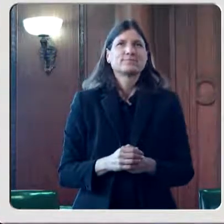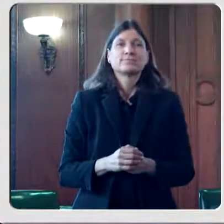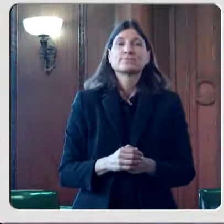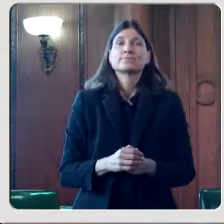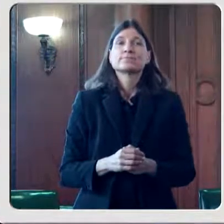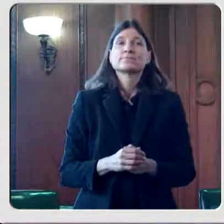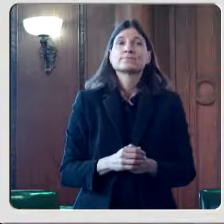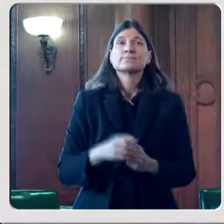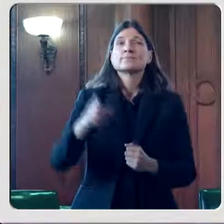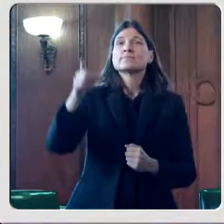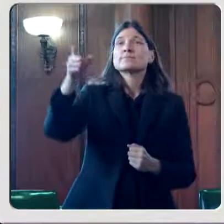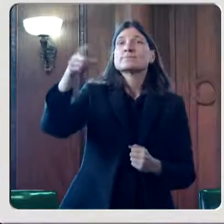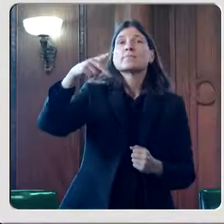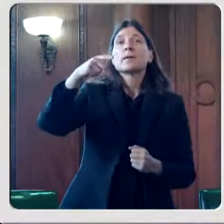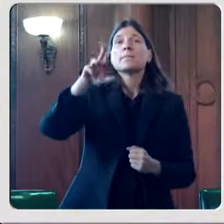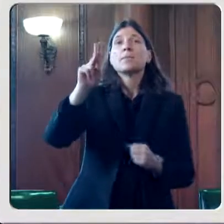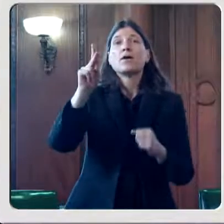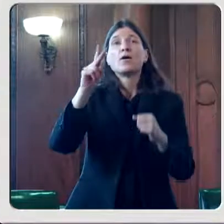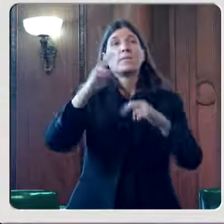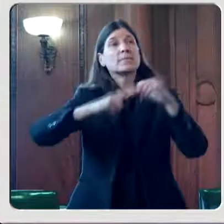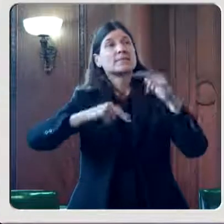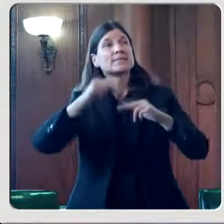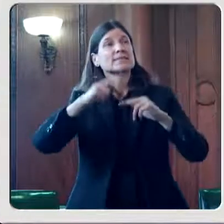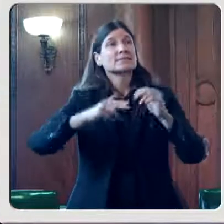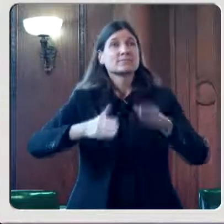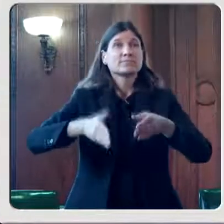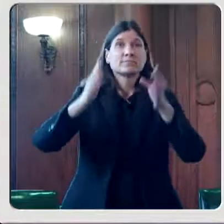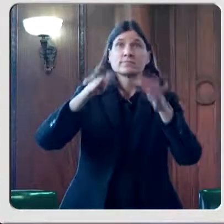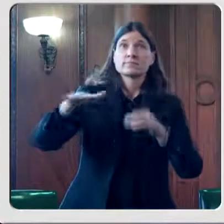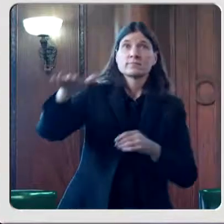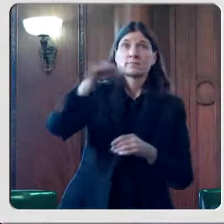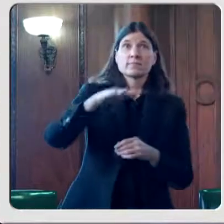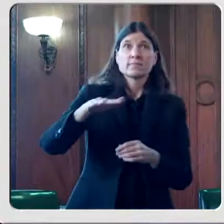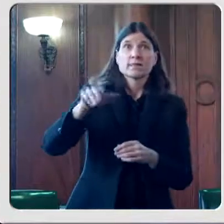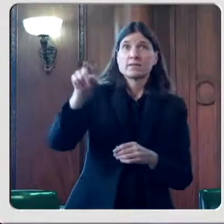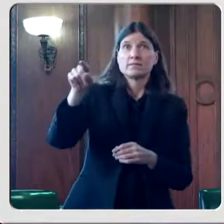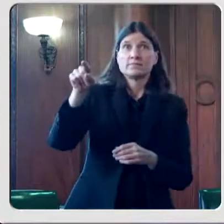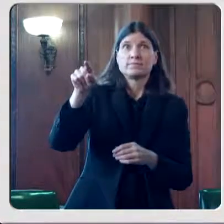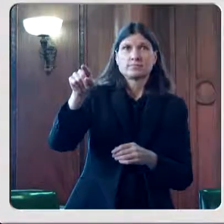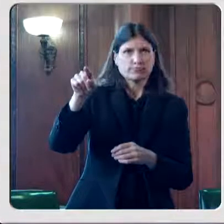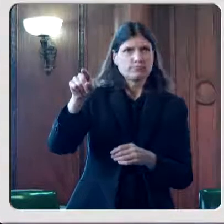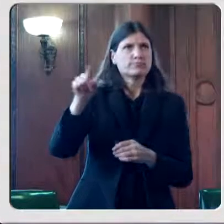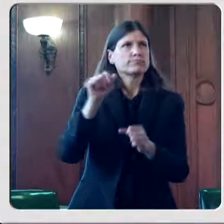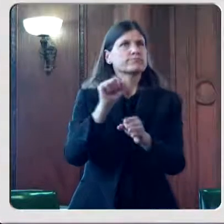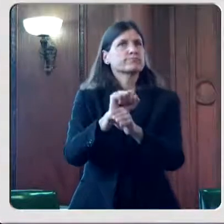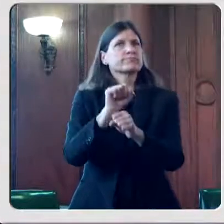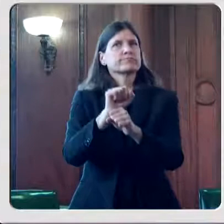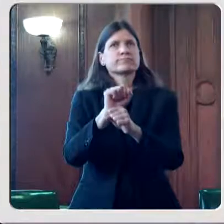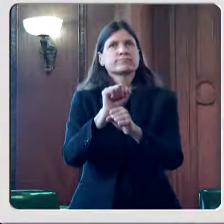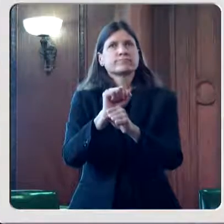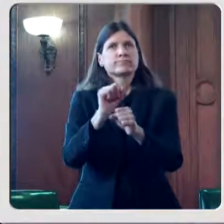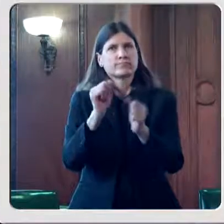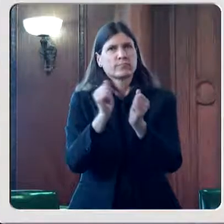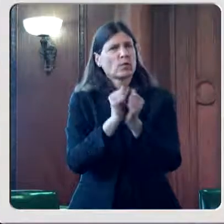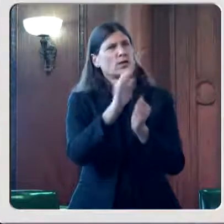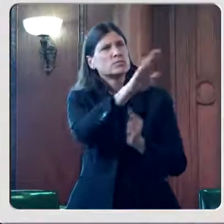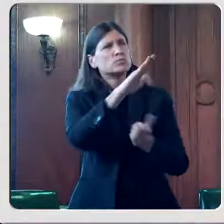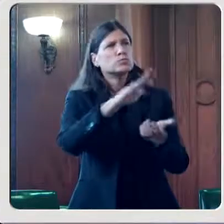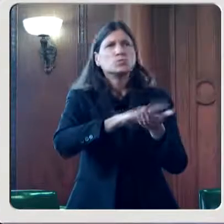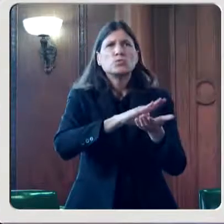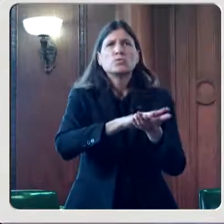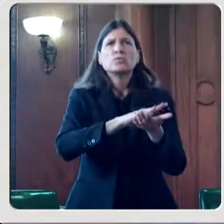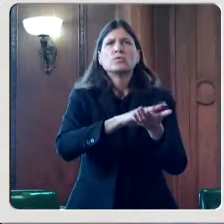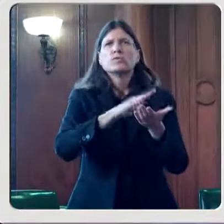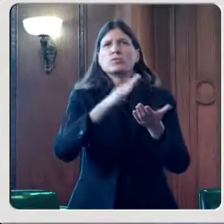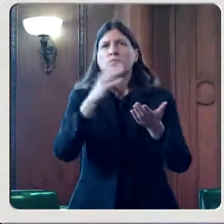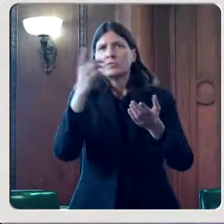Highland McKnight Rail Bike Trail to East Forest Park is moving forward. Finances, since this